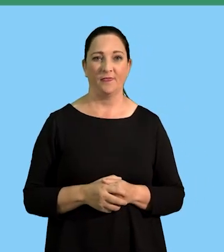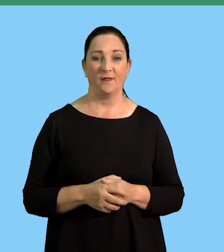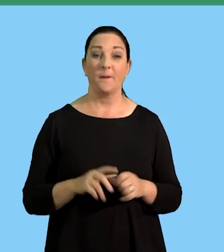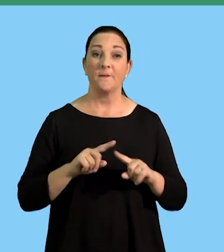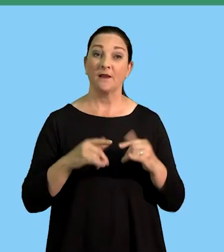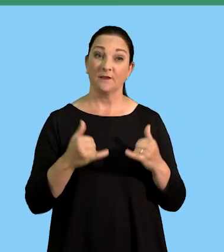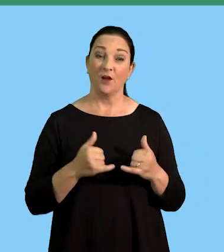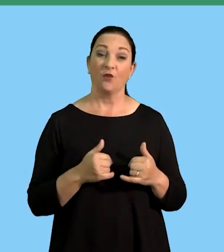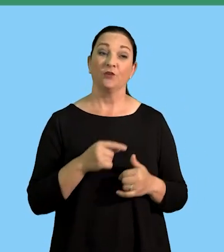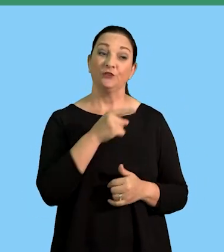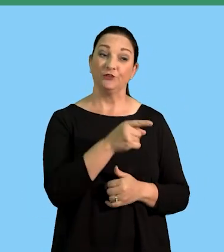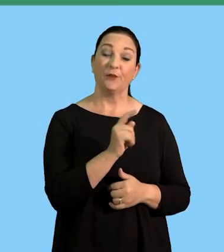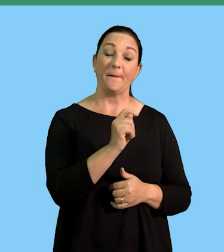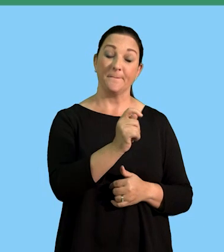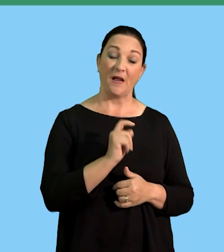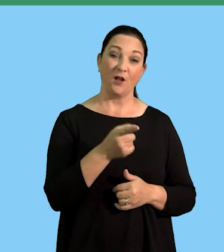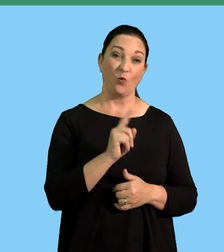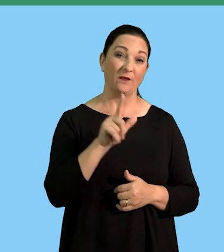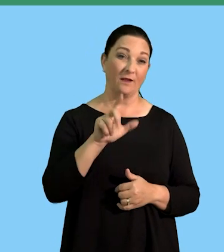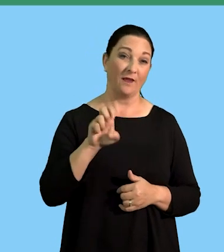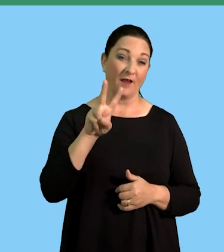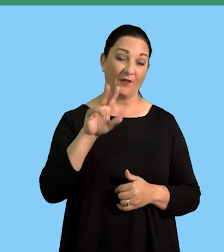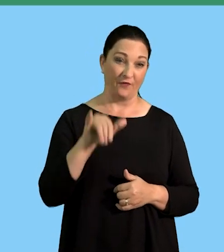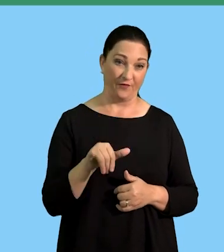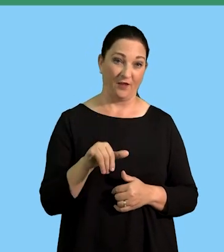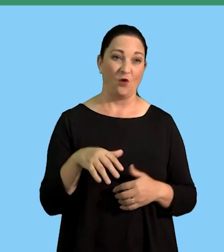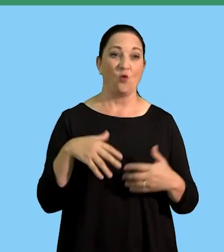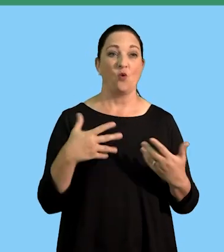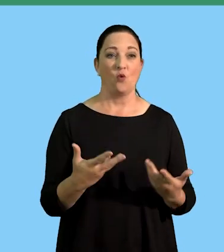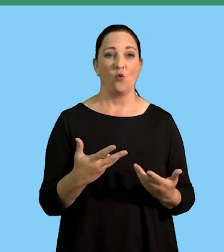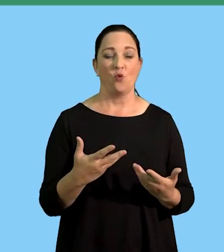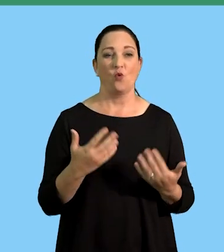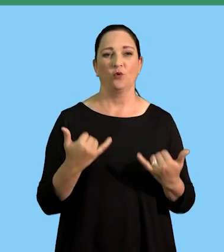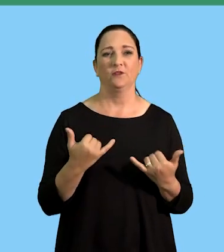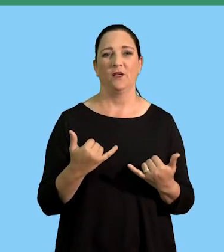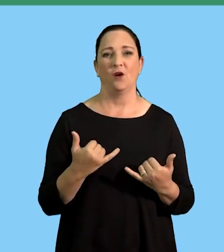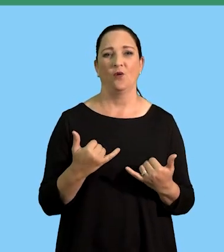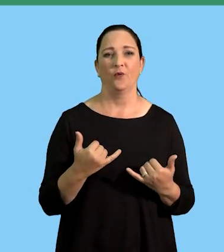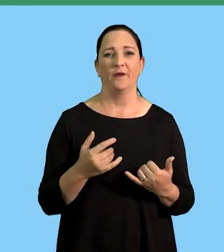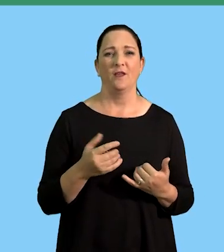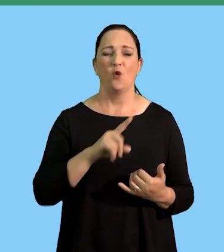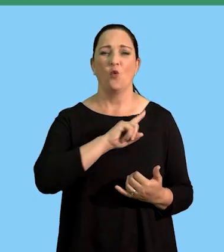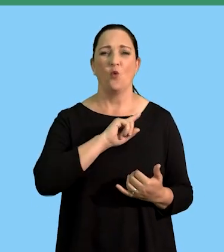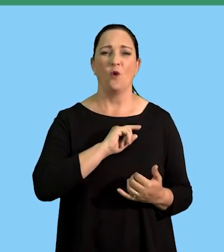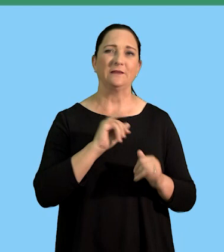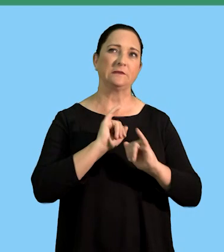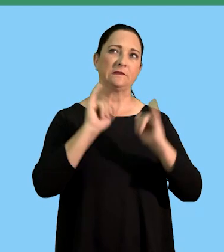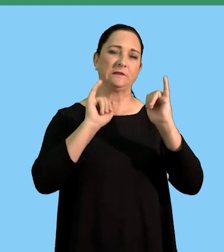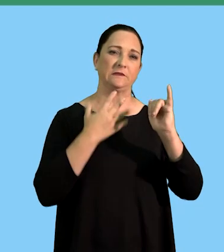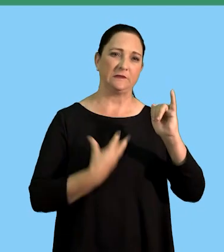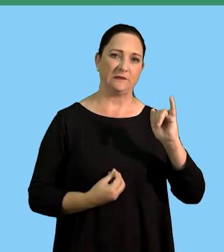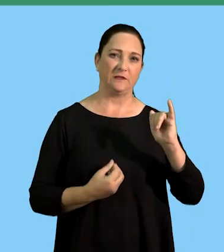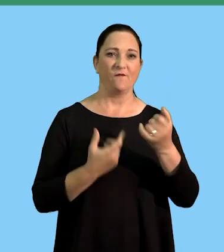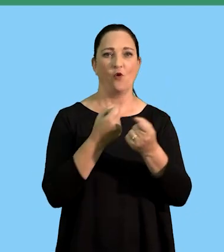Levy. Levy will be compensated for serious injury or injuries he sustained in